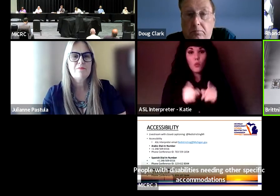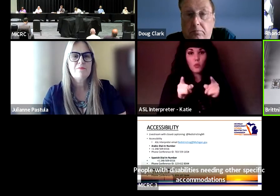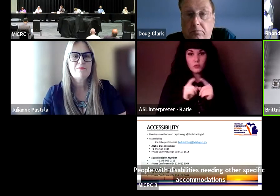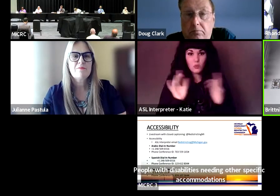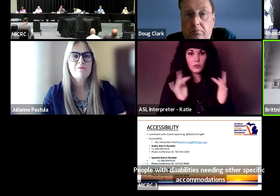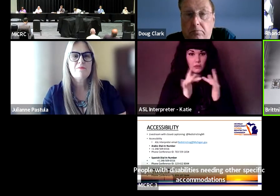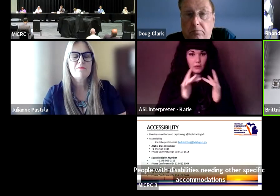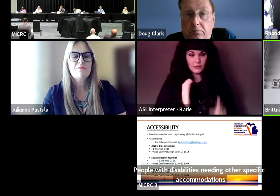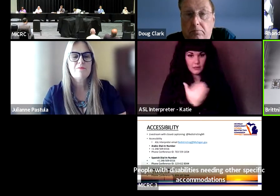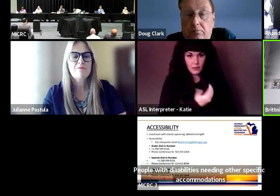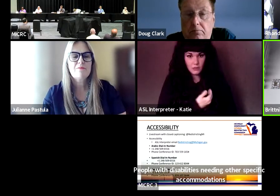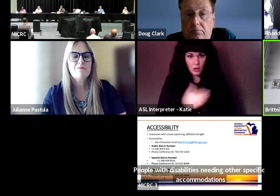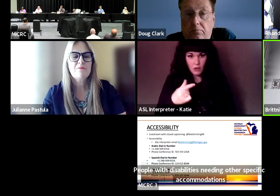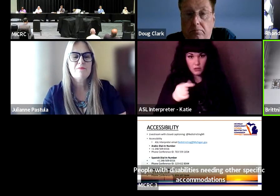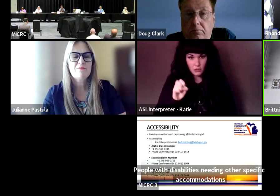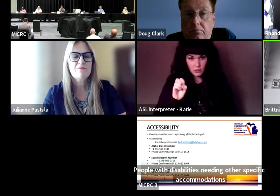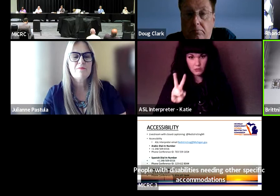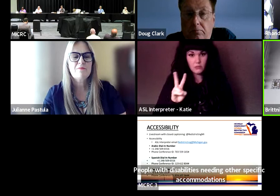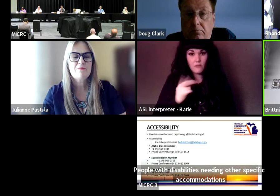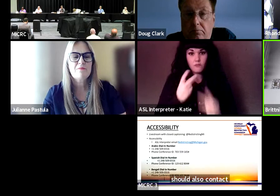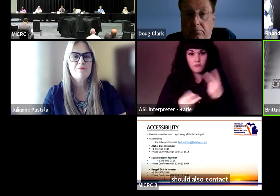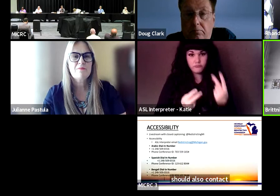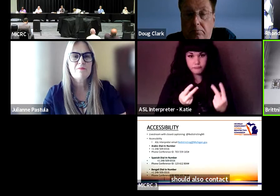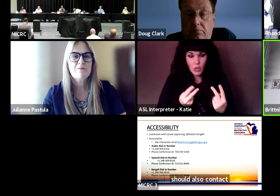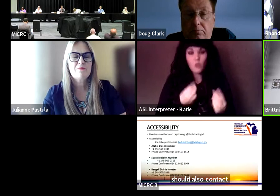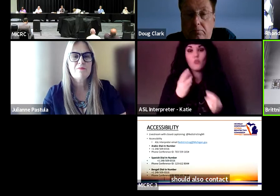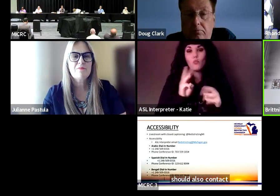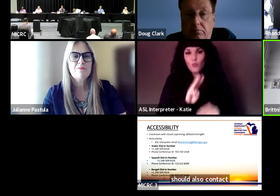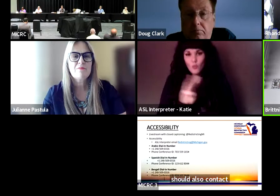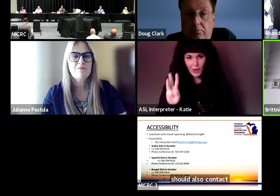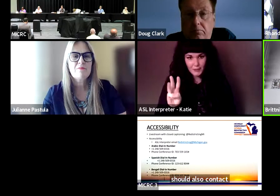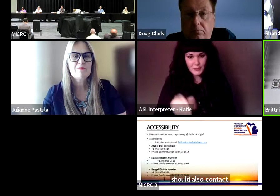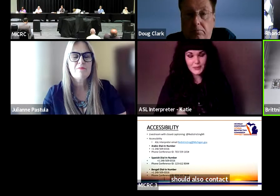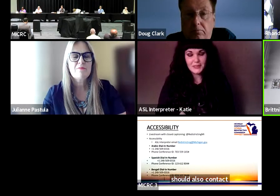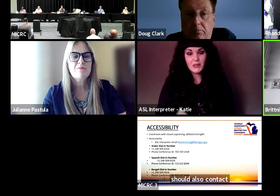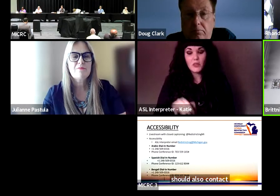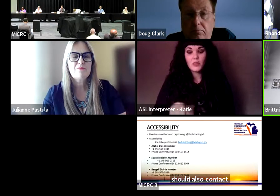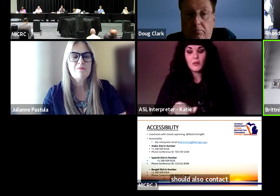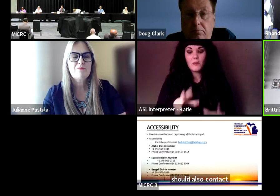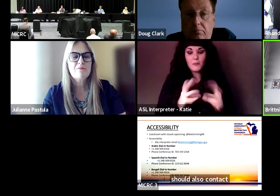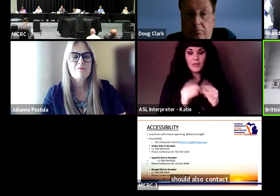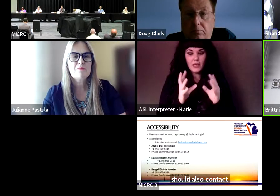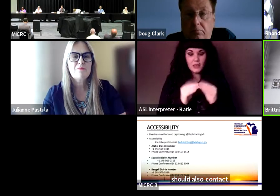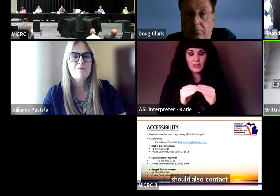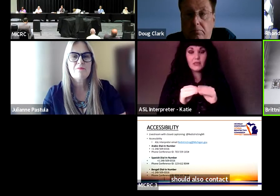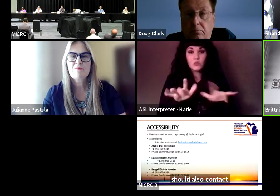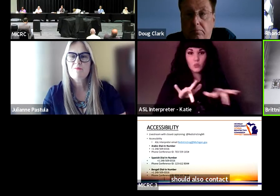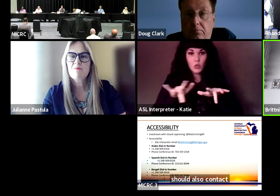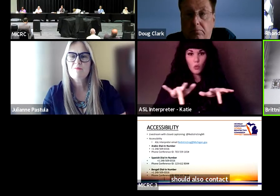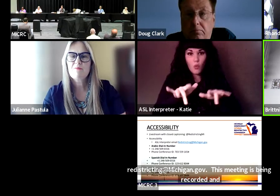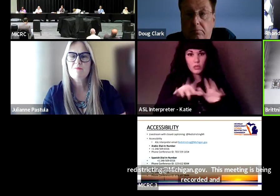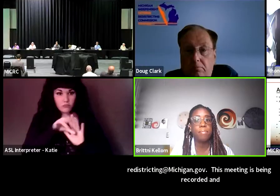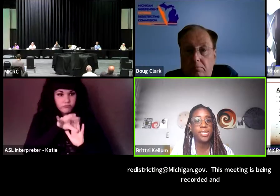redistricting@michigan.gov. This meeting is being recorded and will be available at